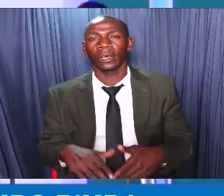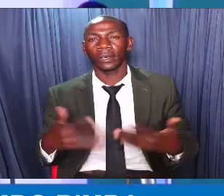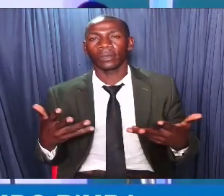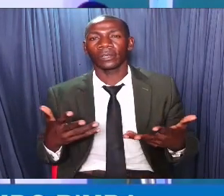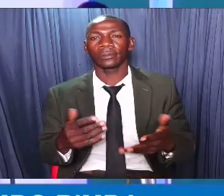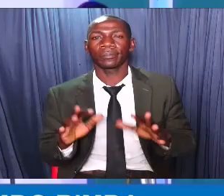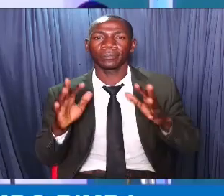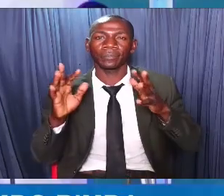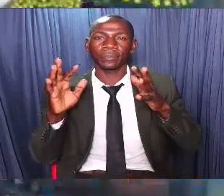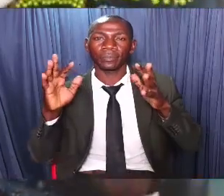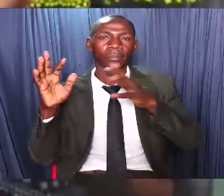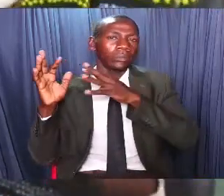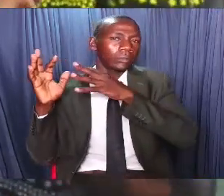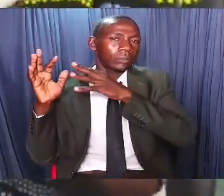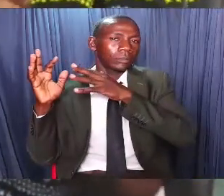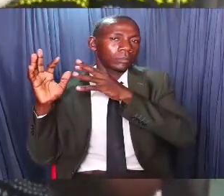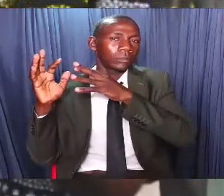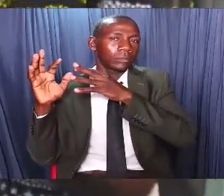Hallelujah. Hallelujah.